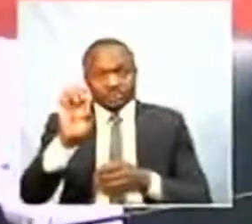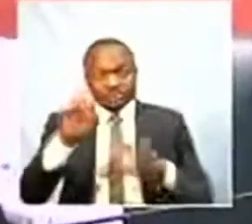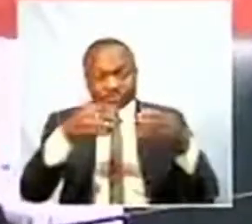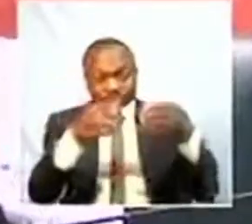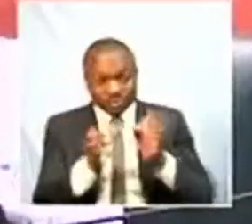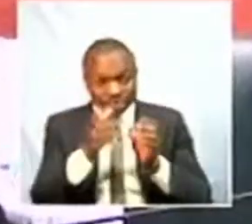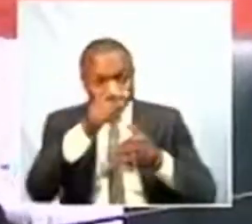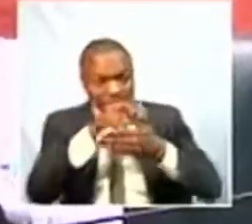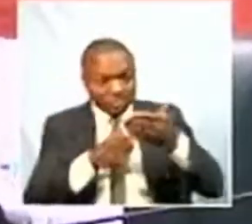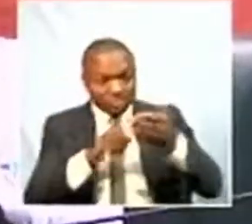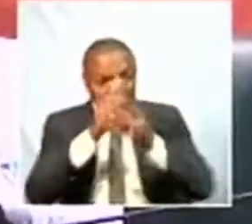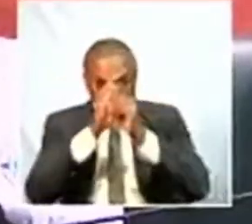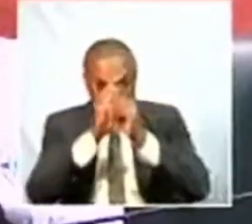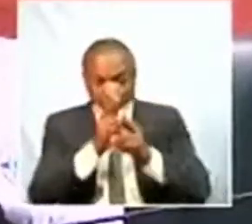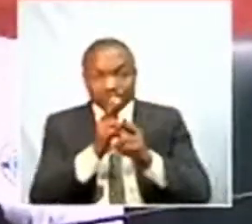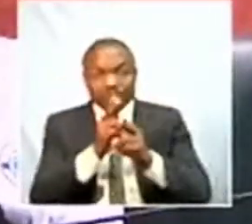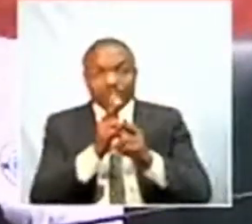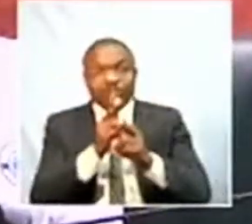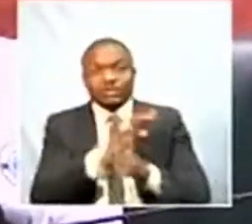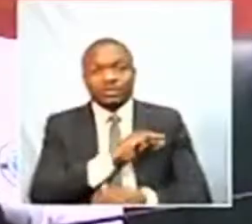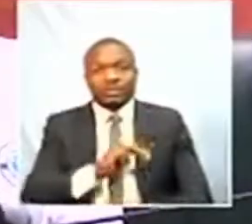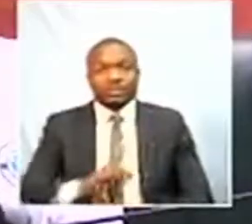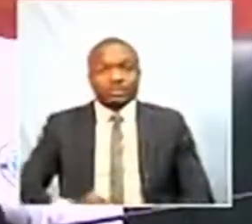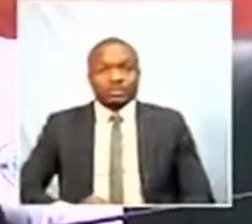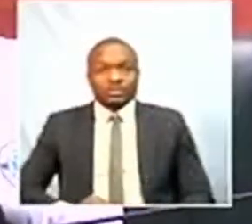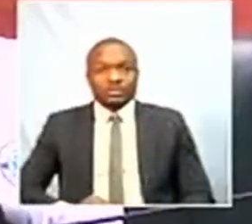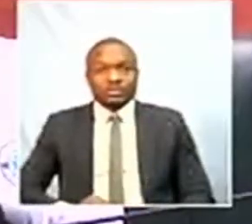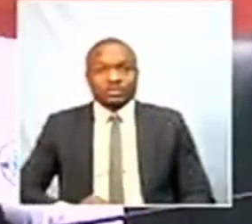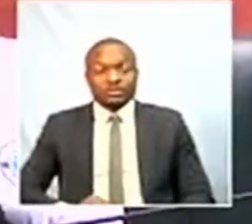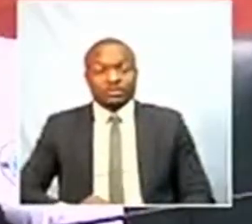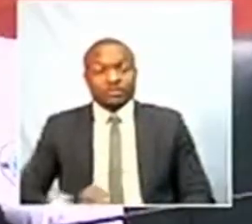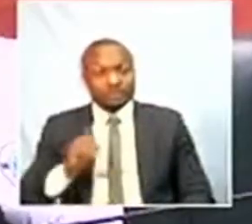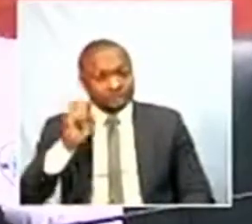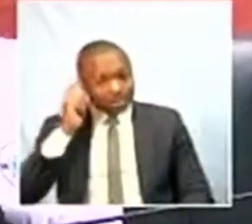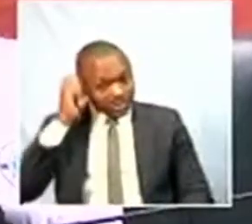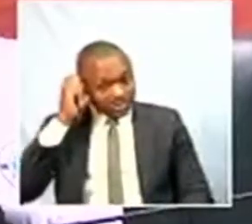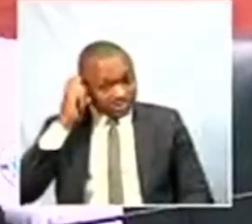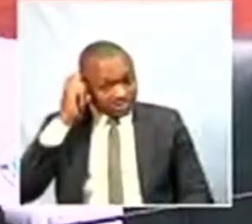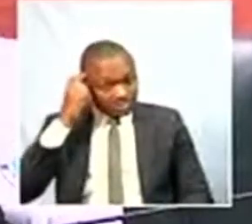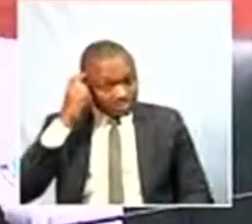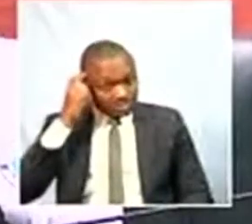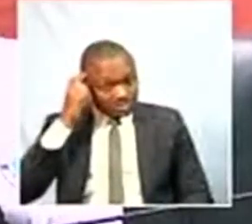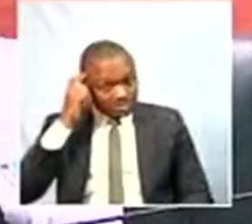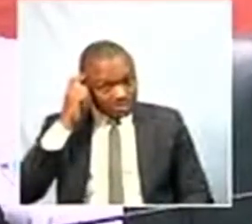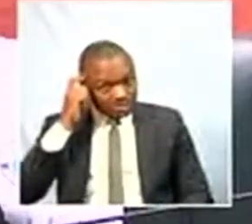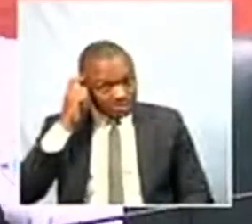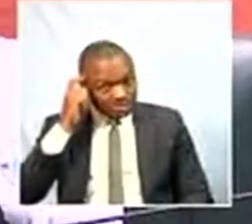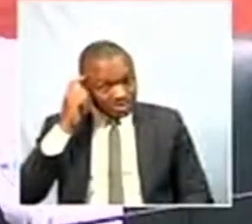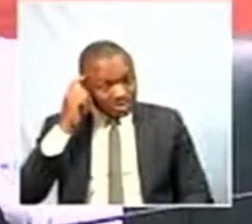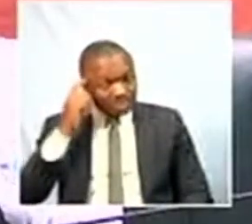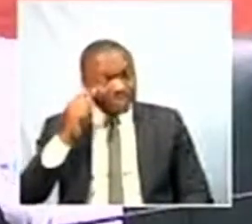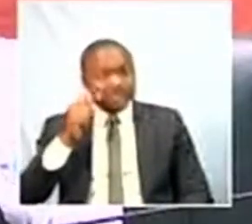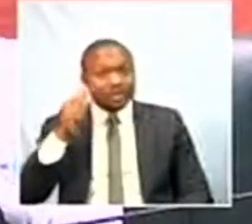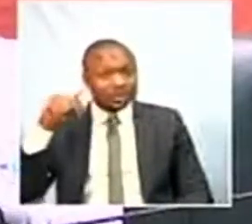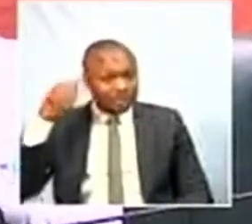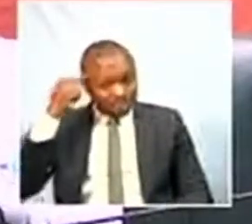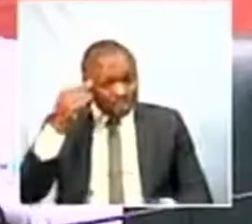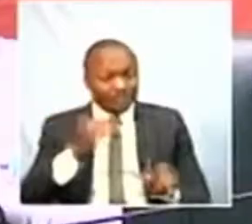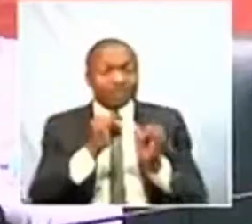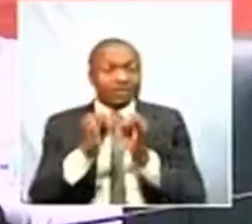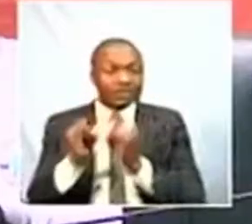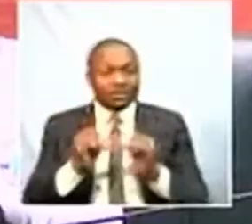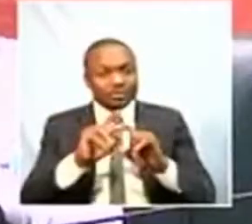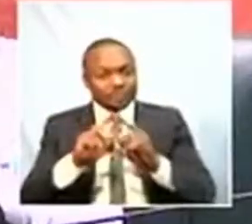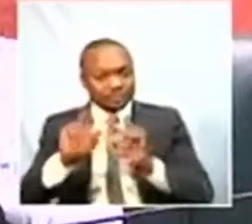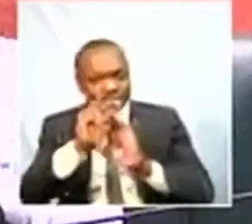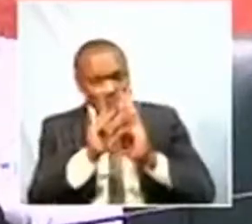what the honorable members have said, I really think the government has implemented various ideas and policies to